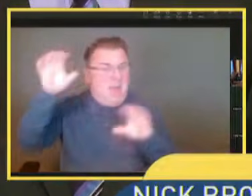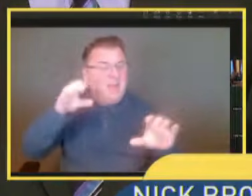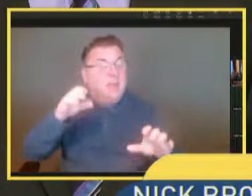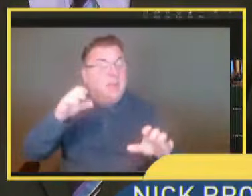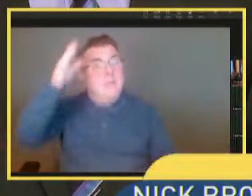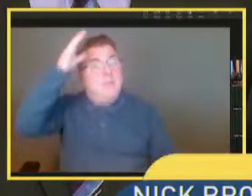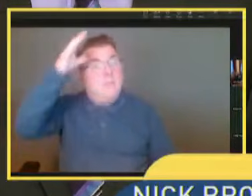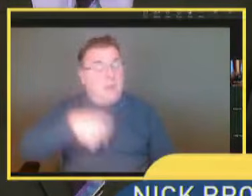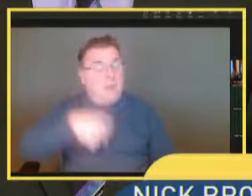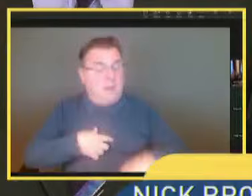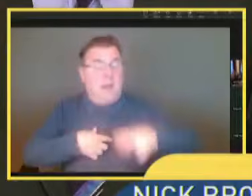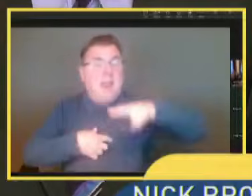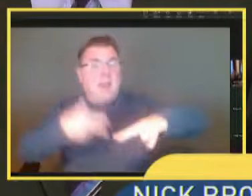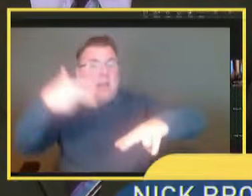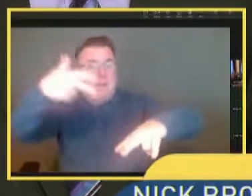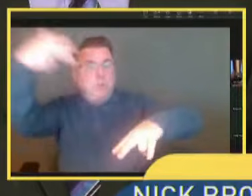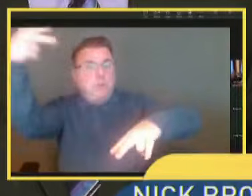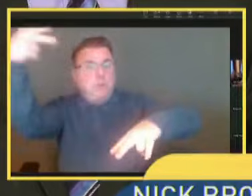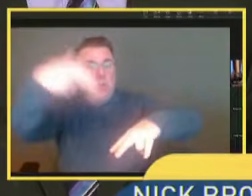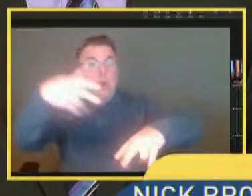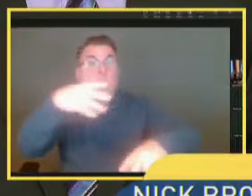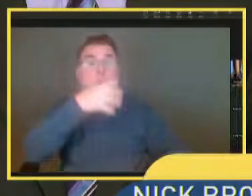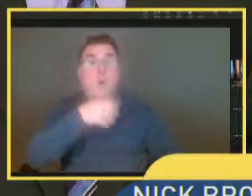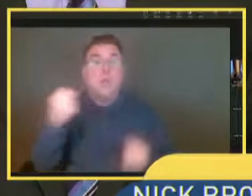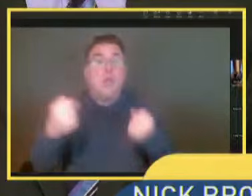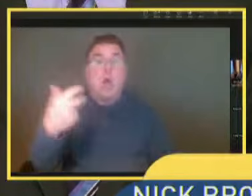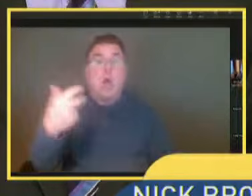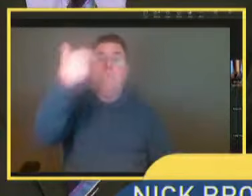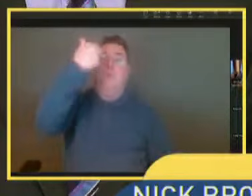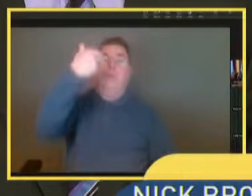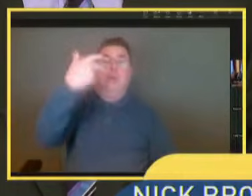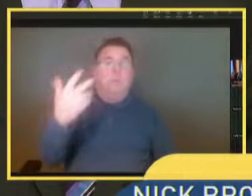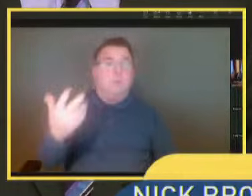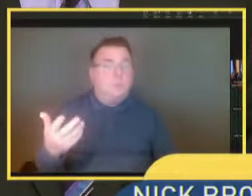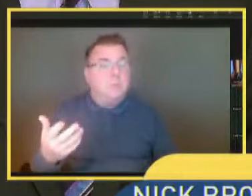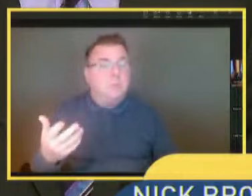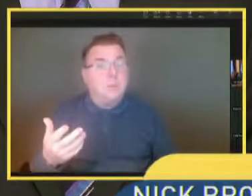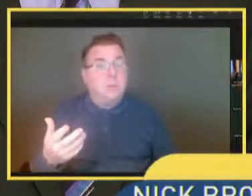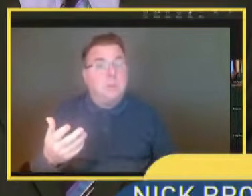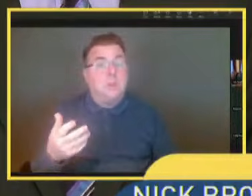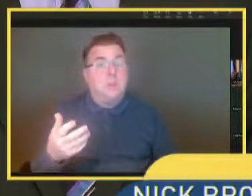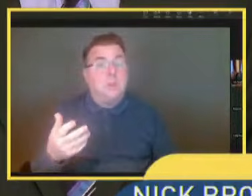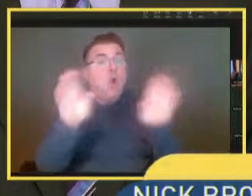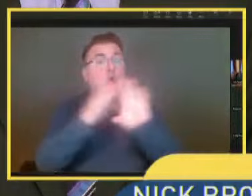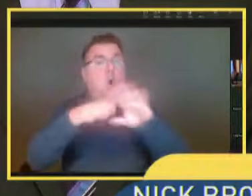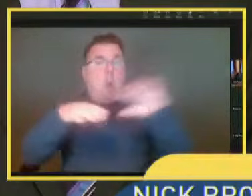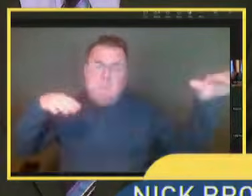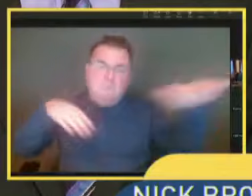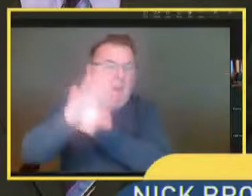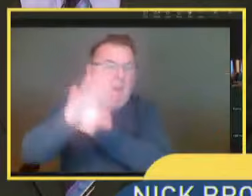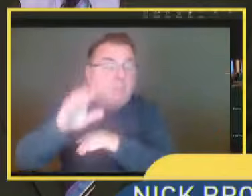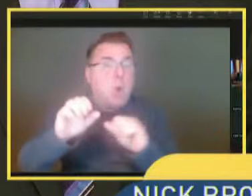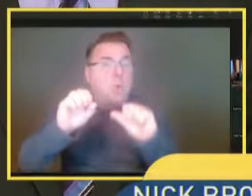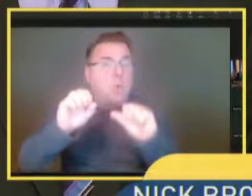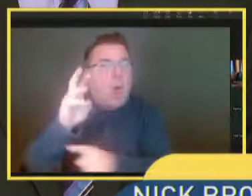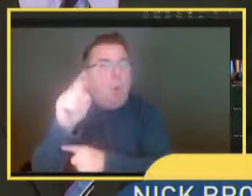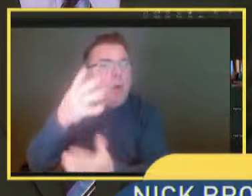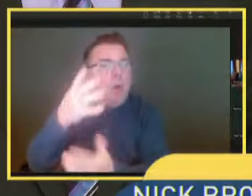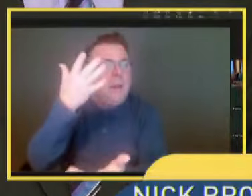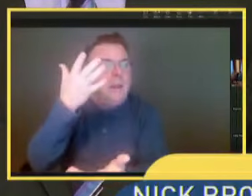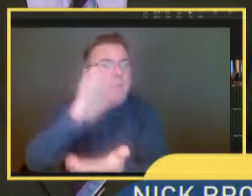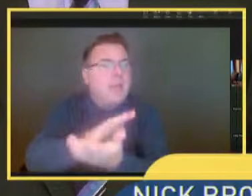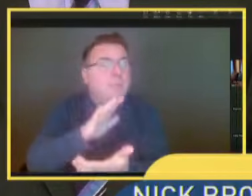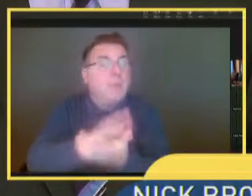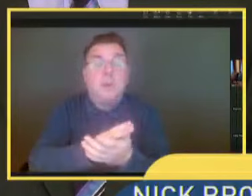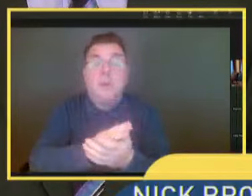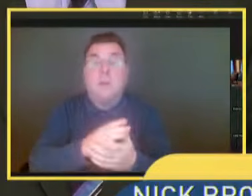ground, shooting a woman in her car, kicking down doors without warrants, jailing clergy,